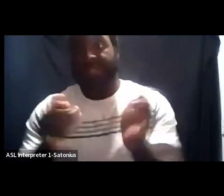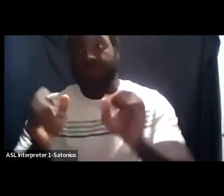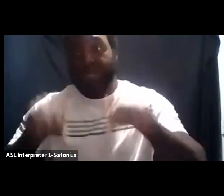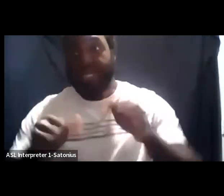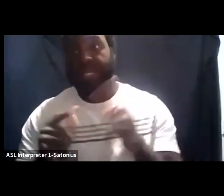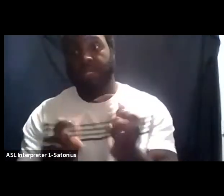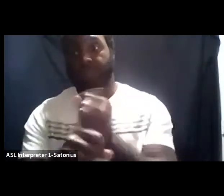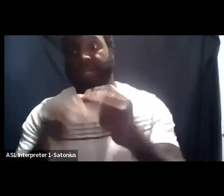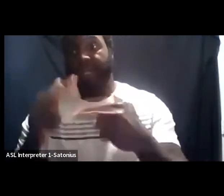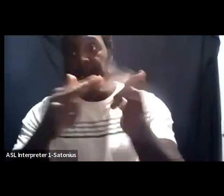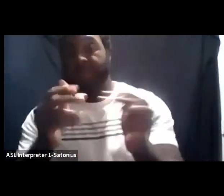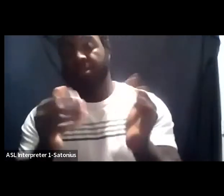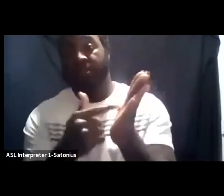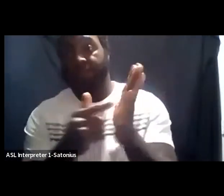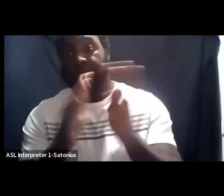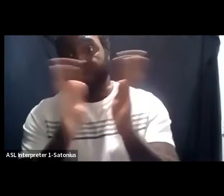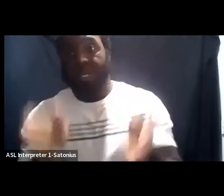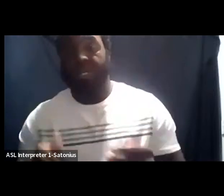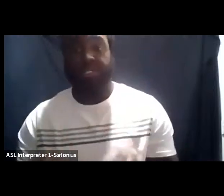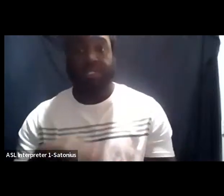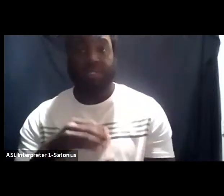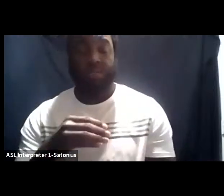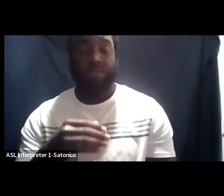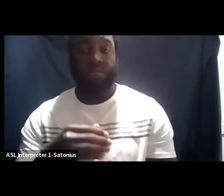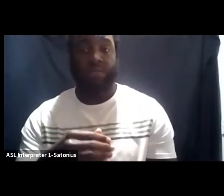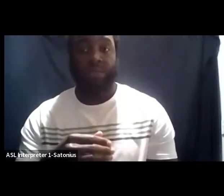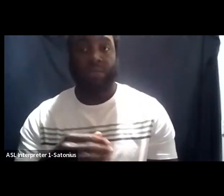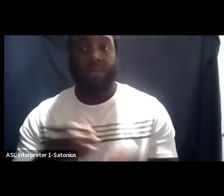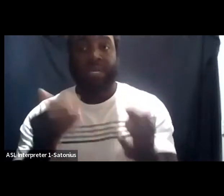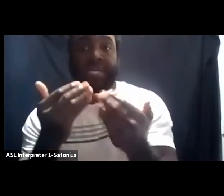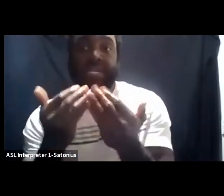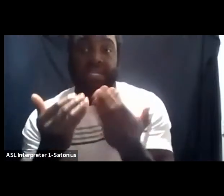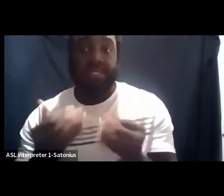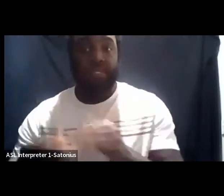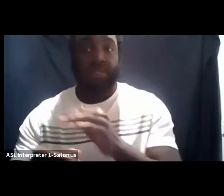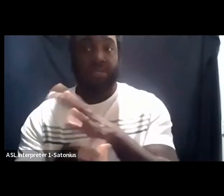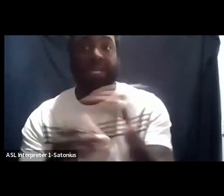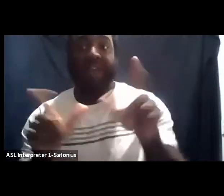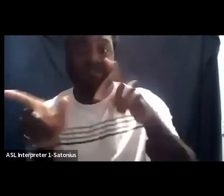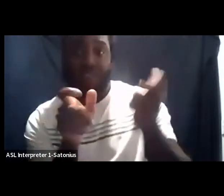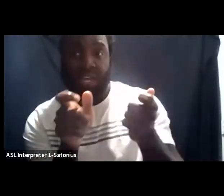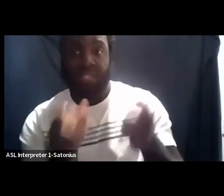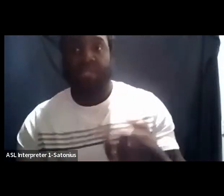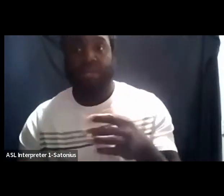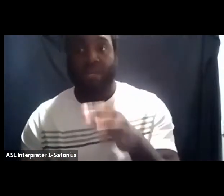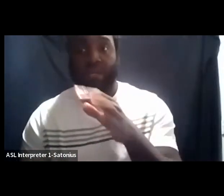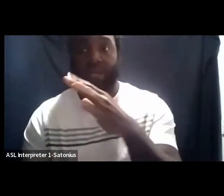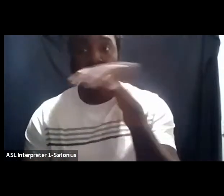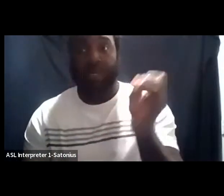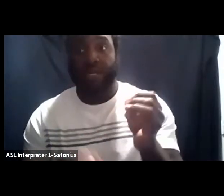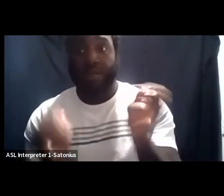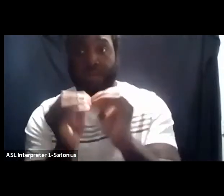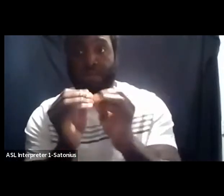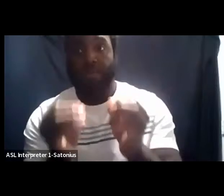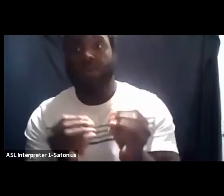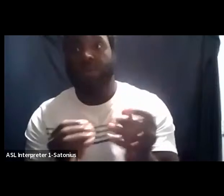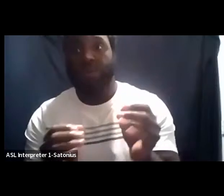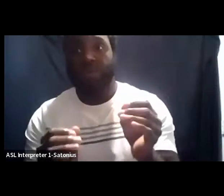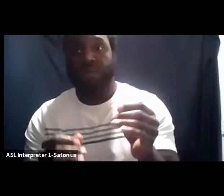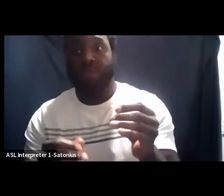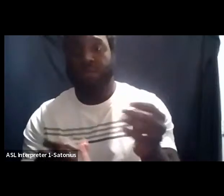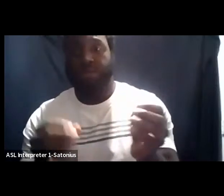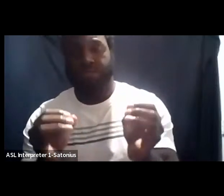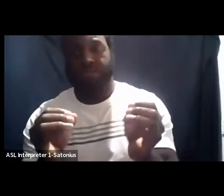to make building affordable housing easier and faster and just more of a likely